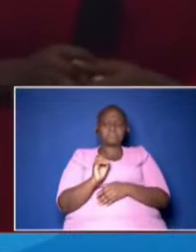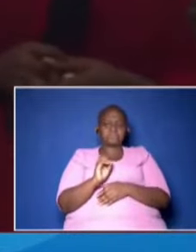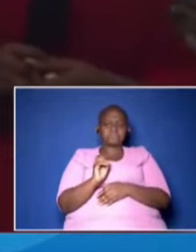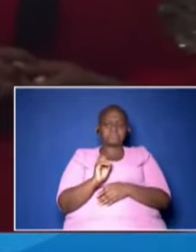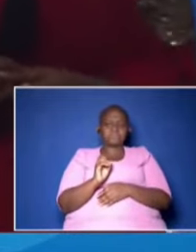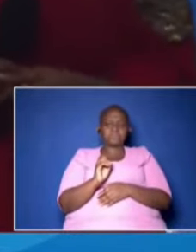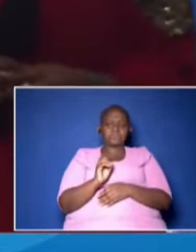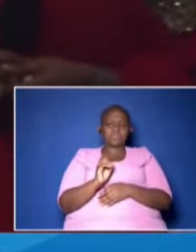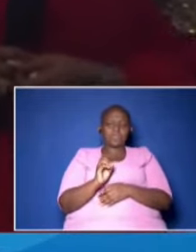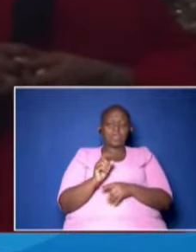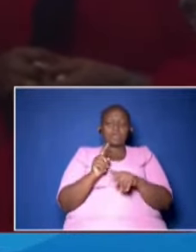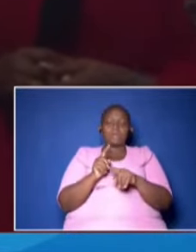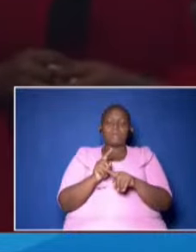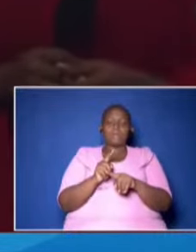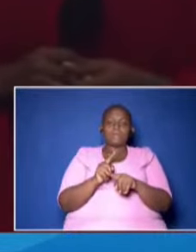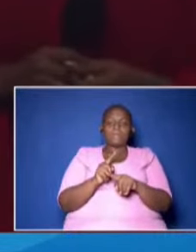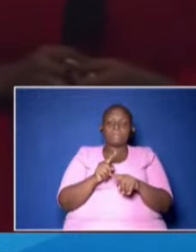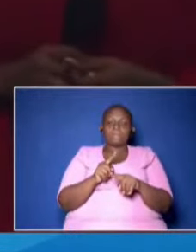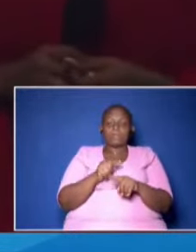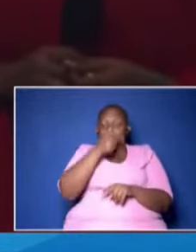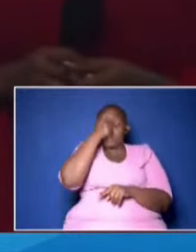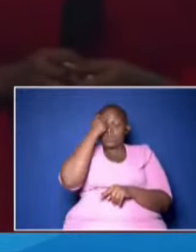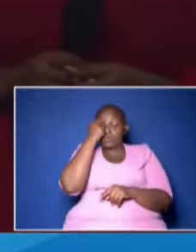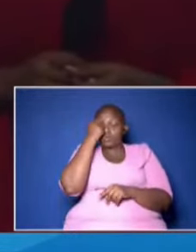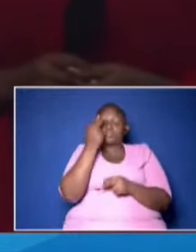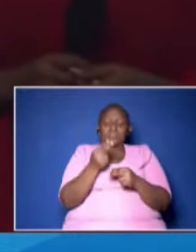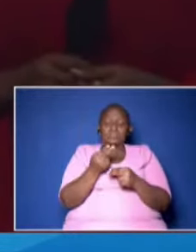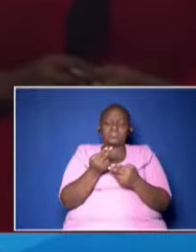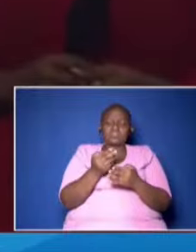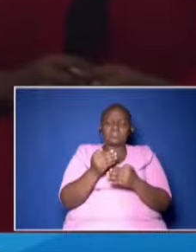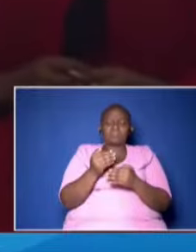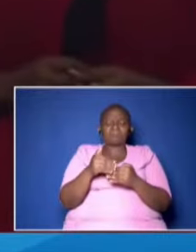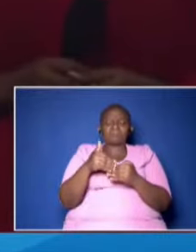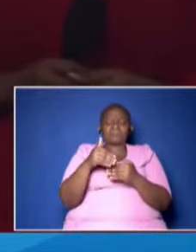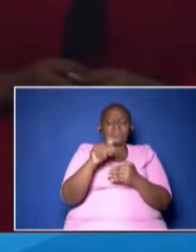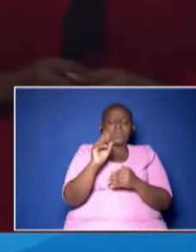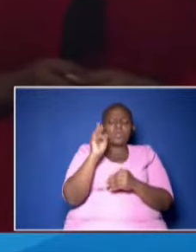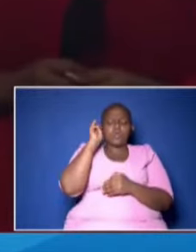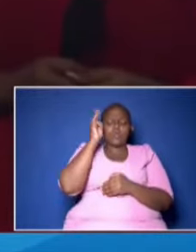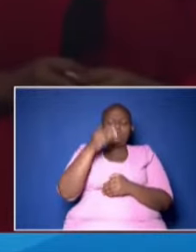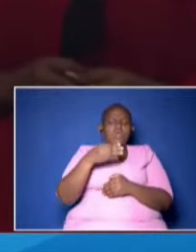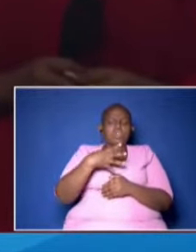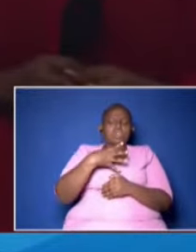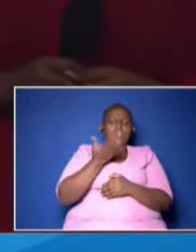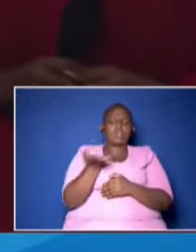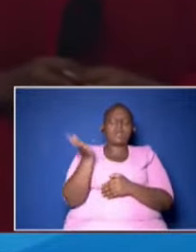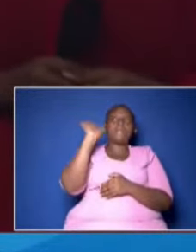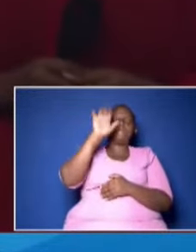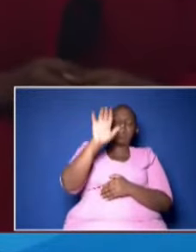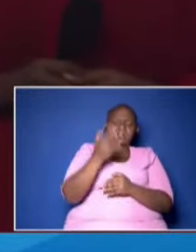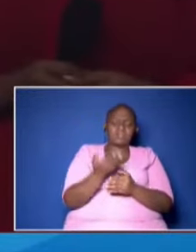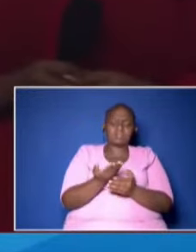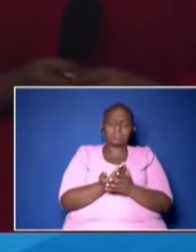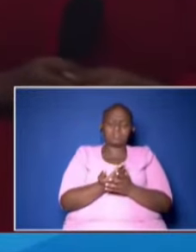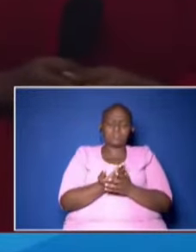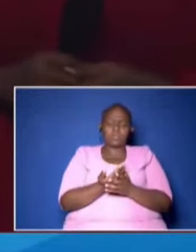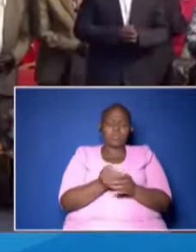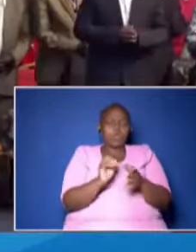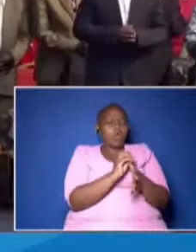parents because sooner or later they will go or our